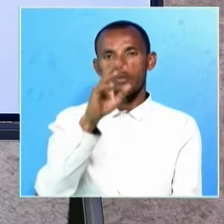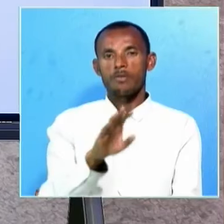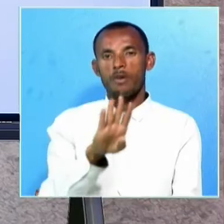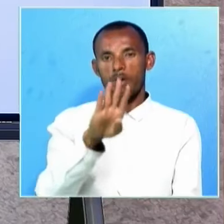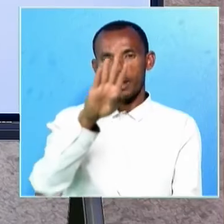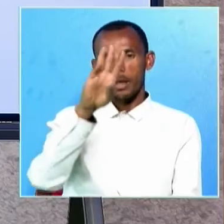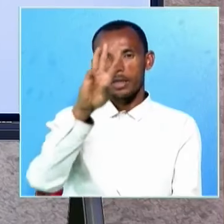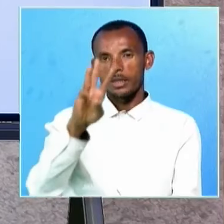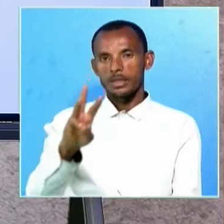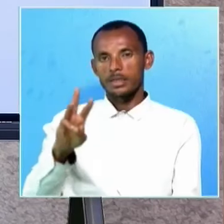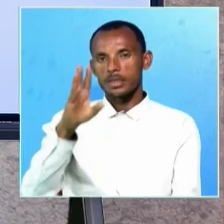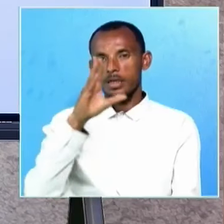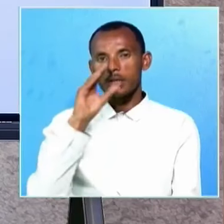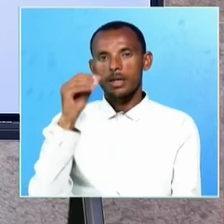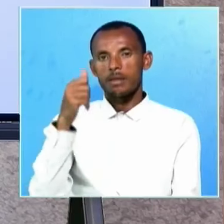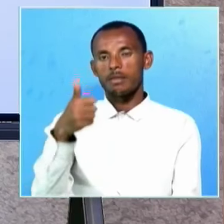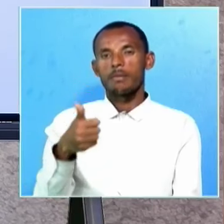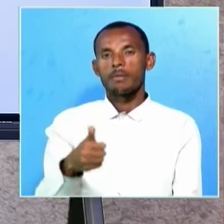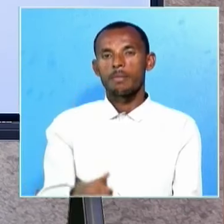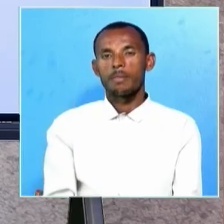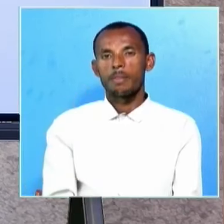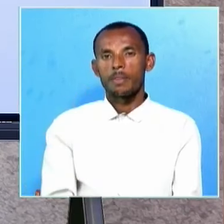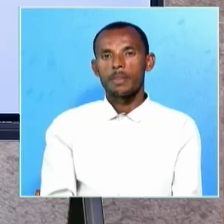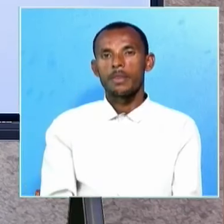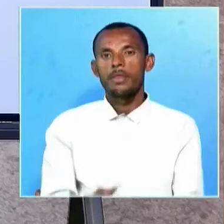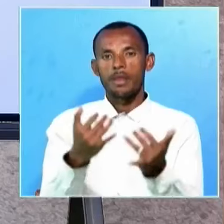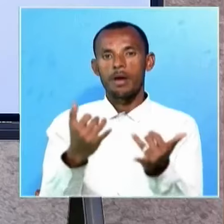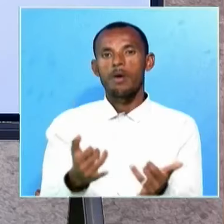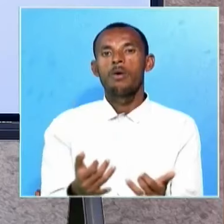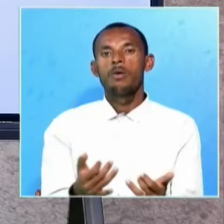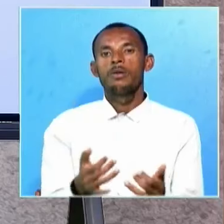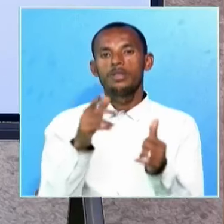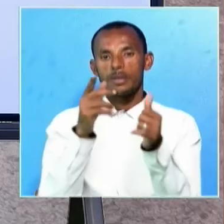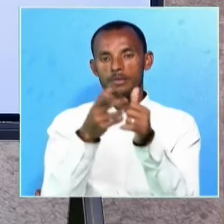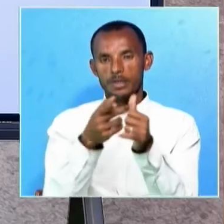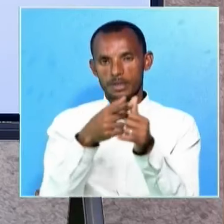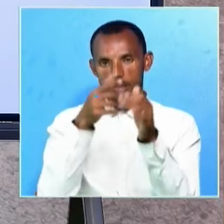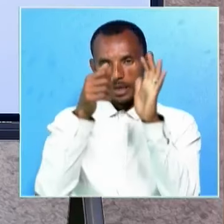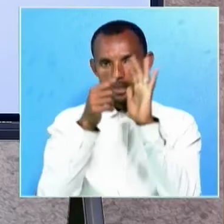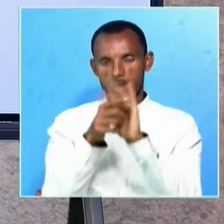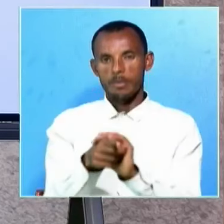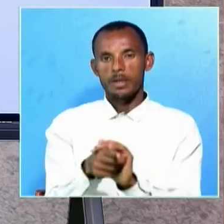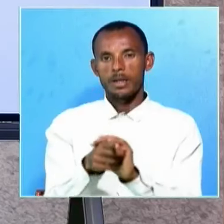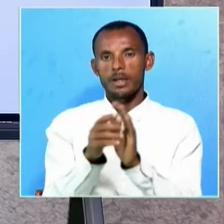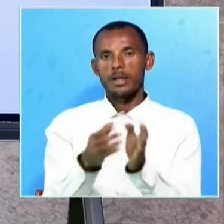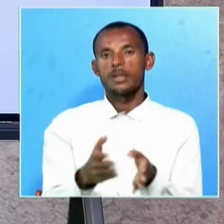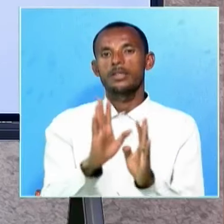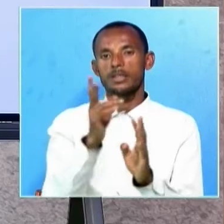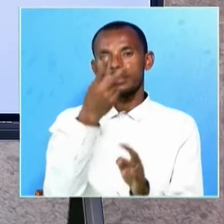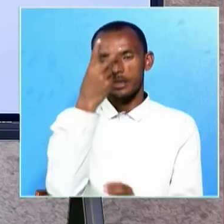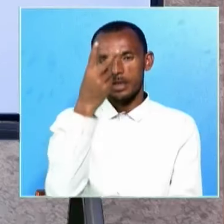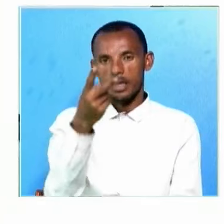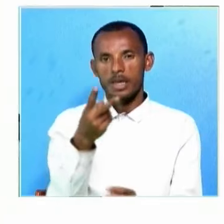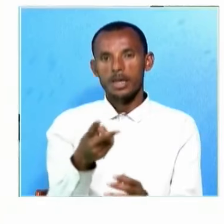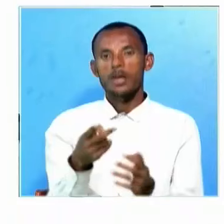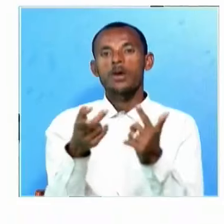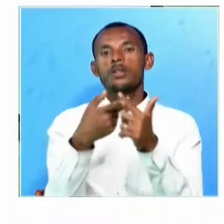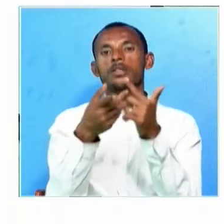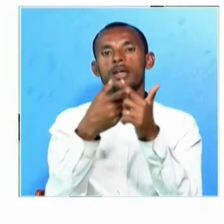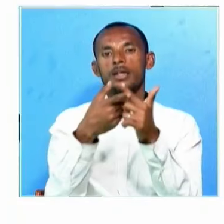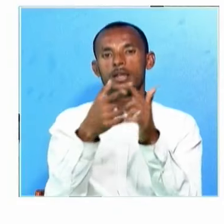is represented in this form. Now, this is the first example. Let's proceed to the second example.